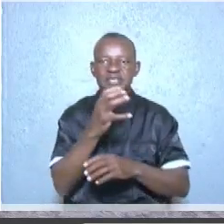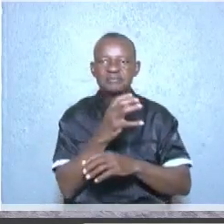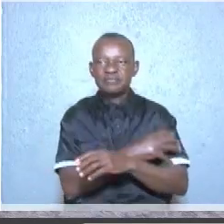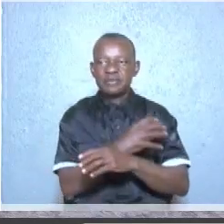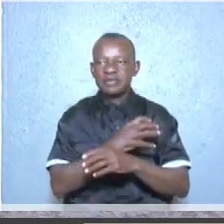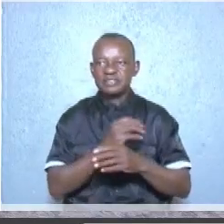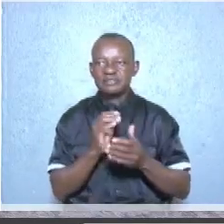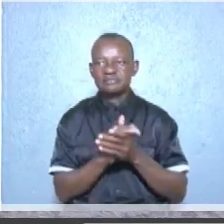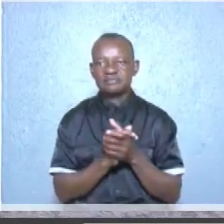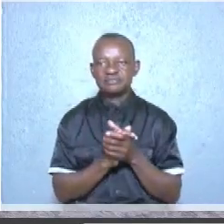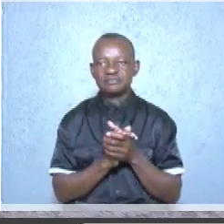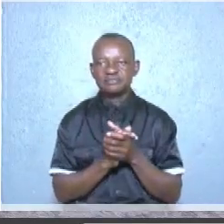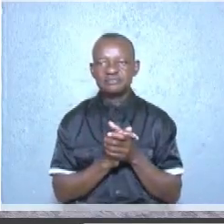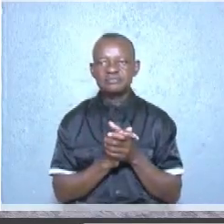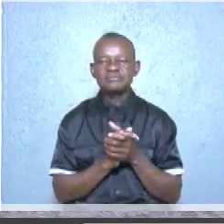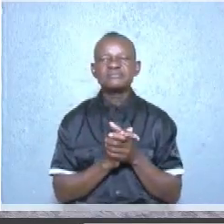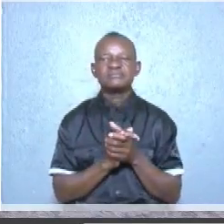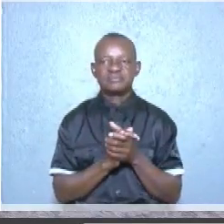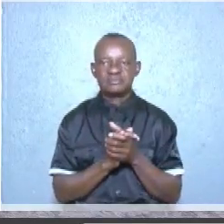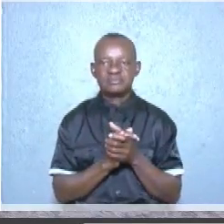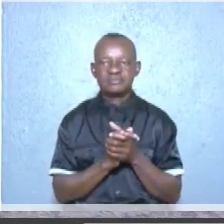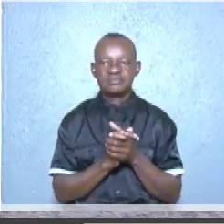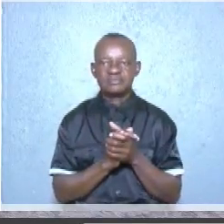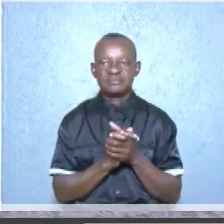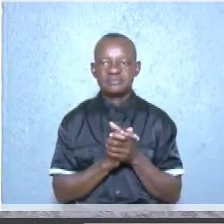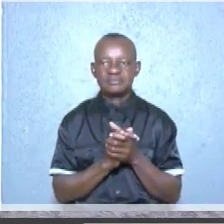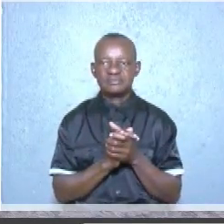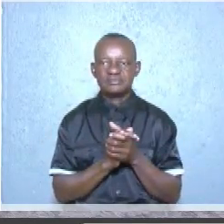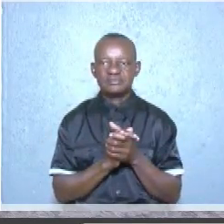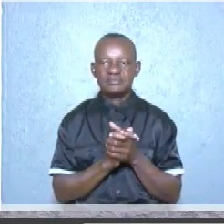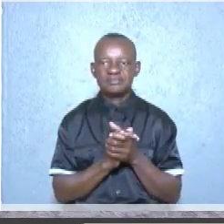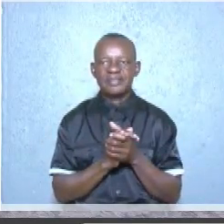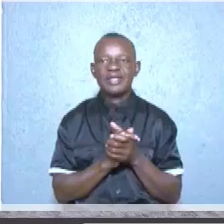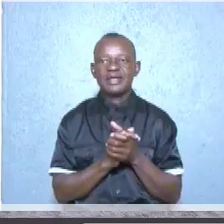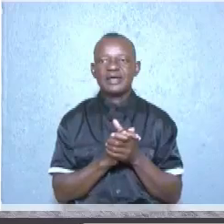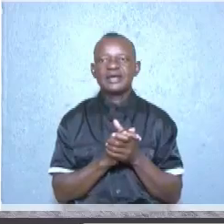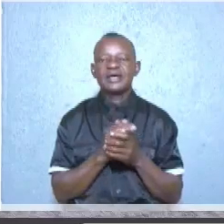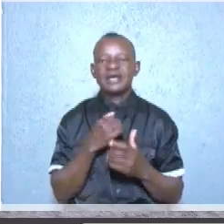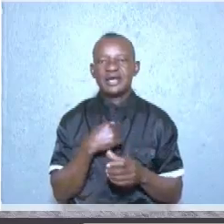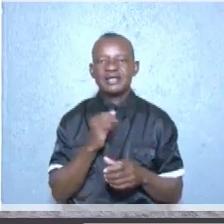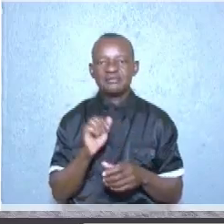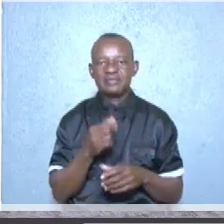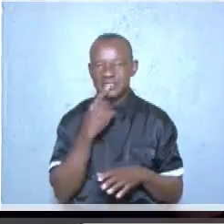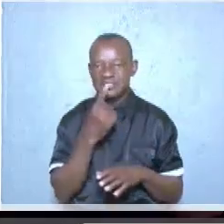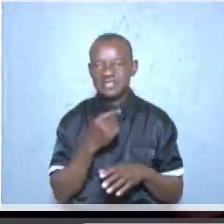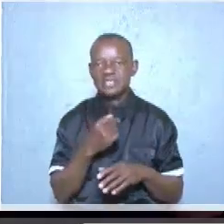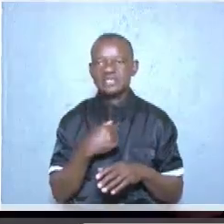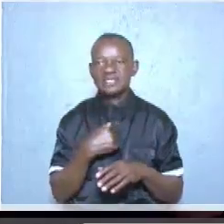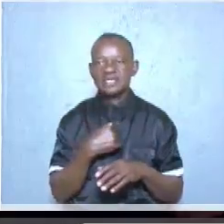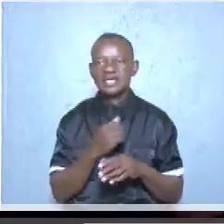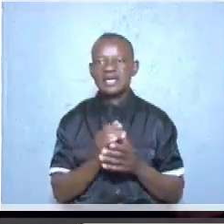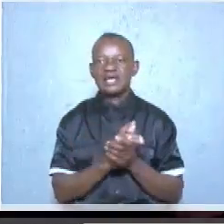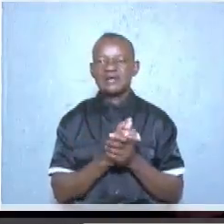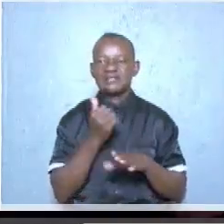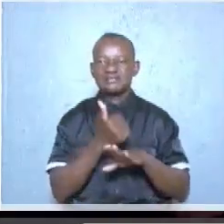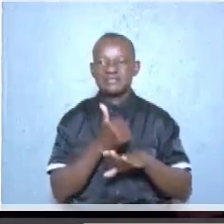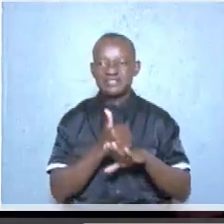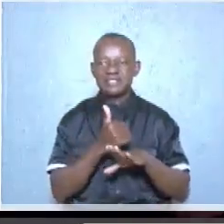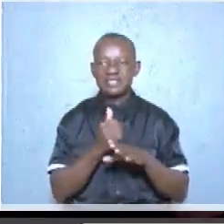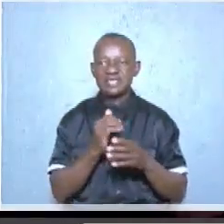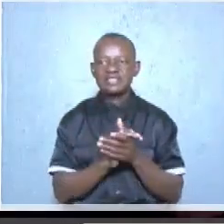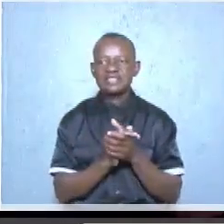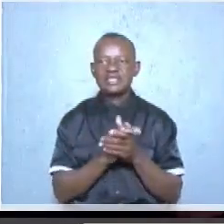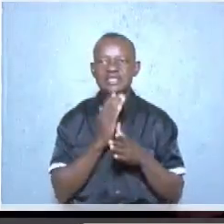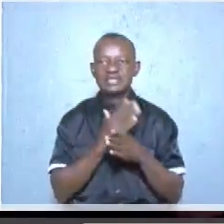big responsibilities. Yeah. No, I think I was fortunate enough to experience that myself as well. When I, in